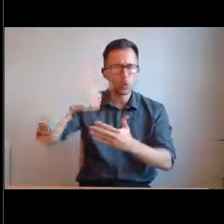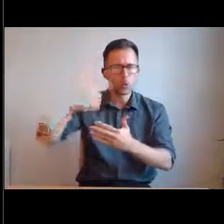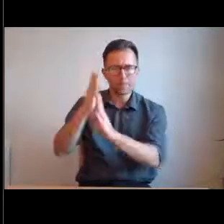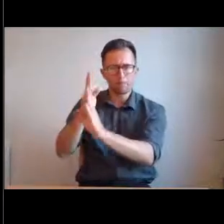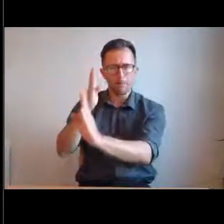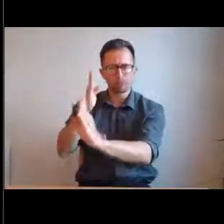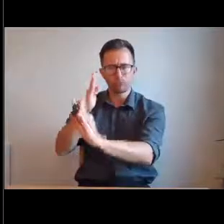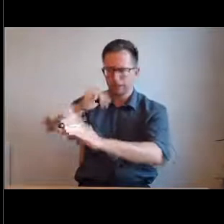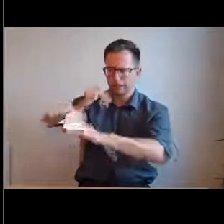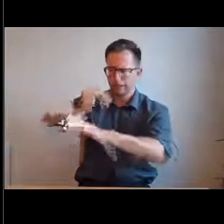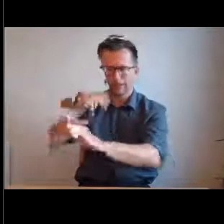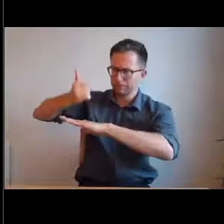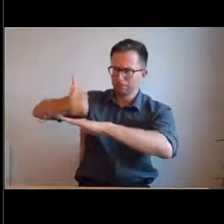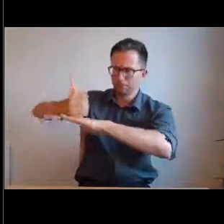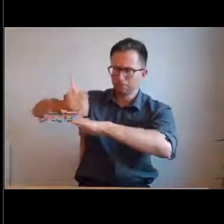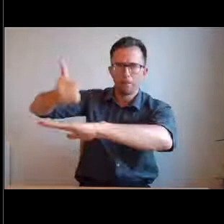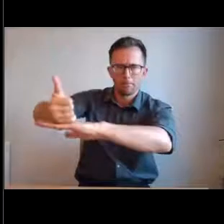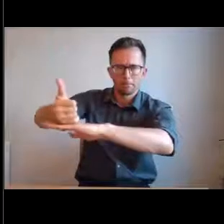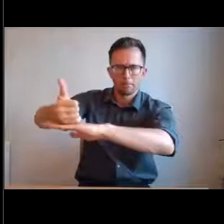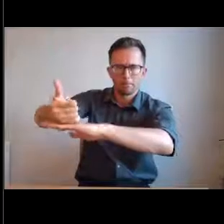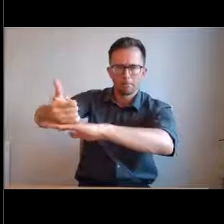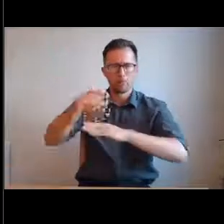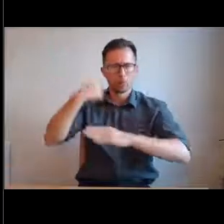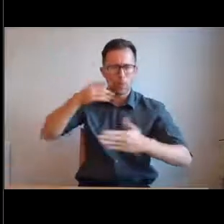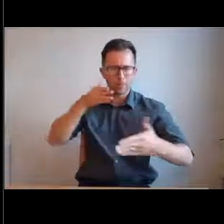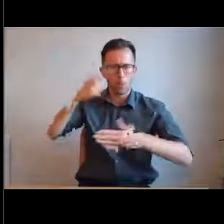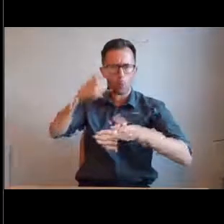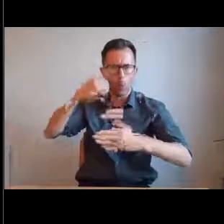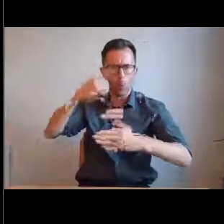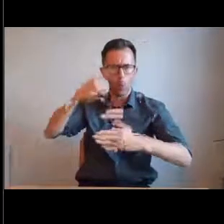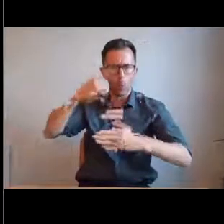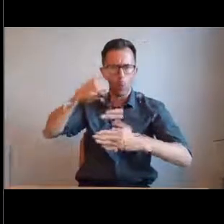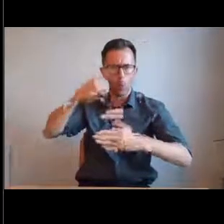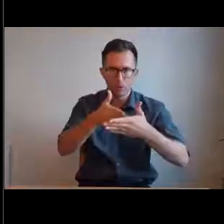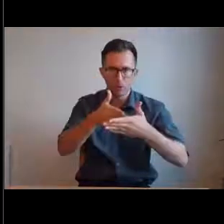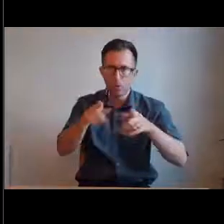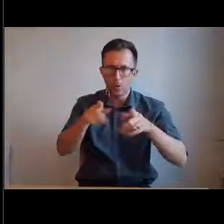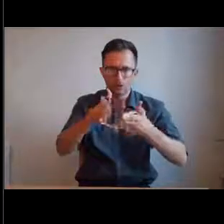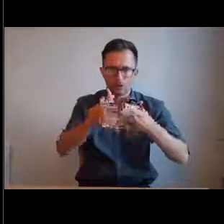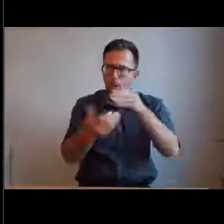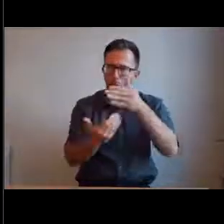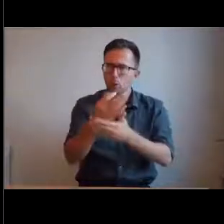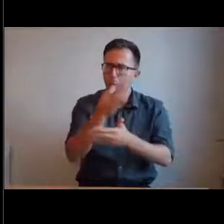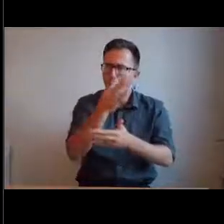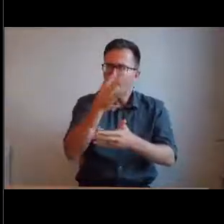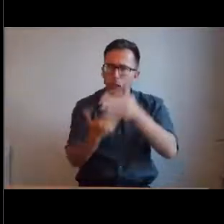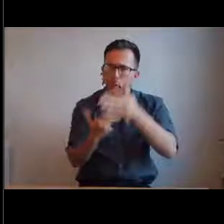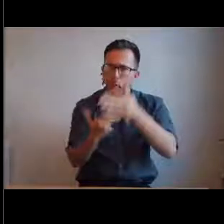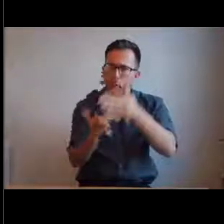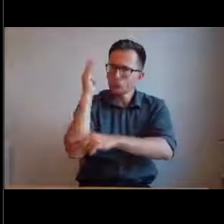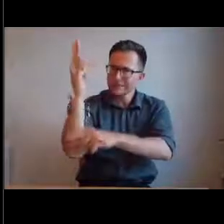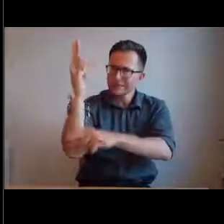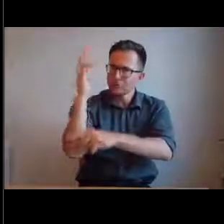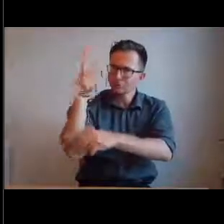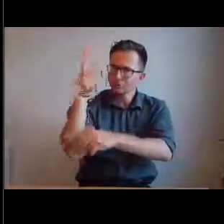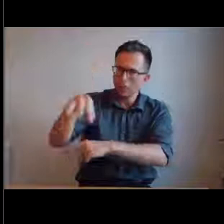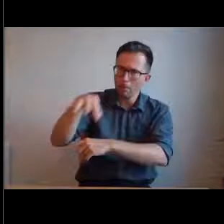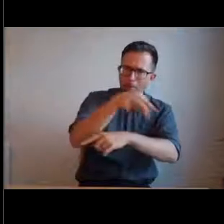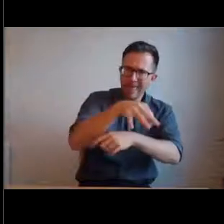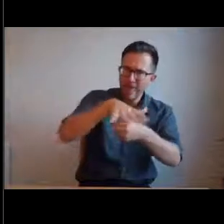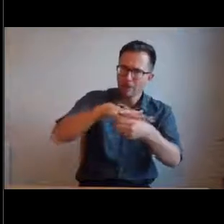utility diversions, and probably more notably changes to our planting proposals. So we'll go into that in a bit more detail